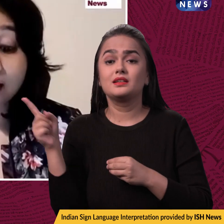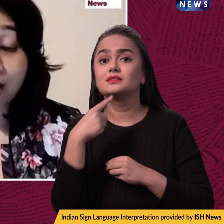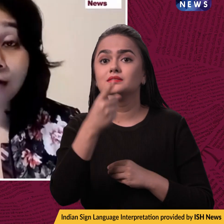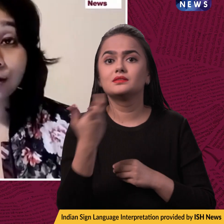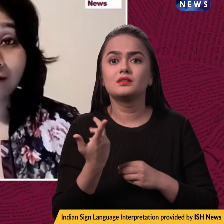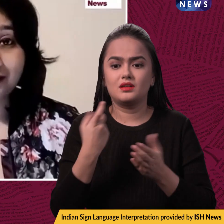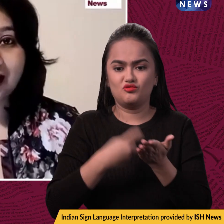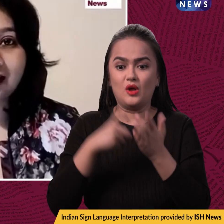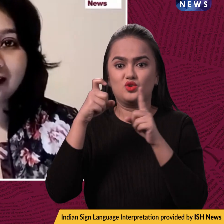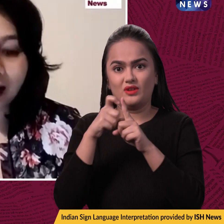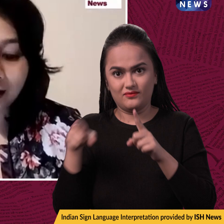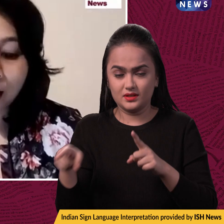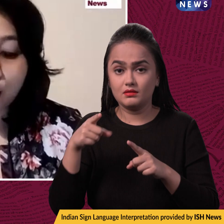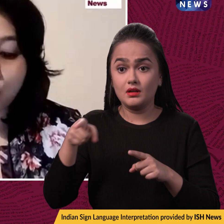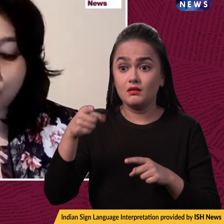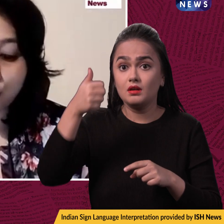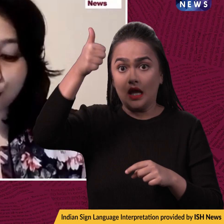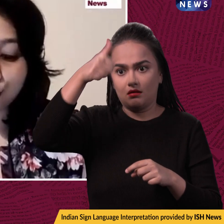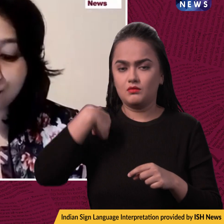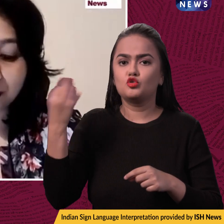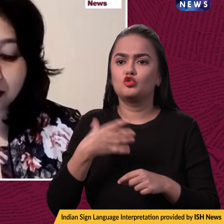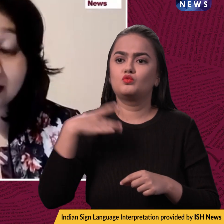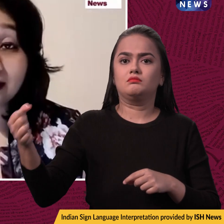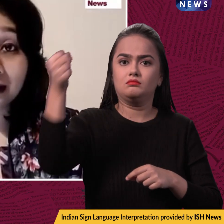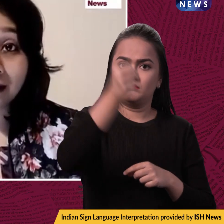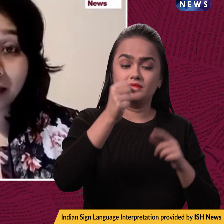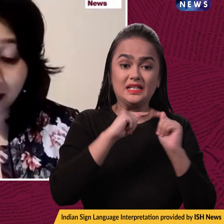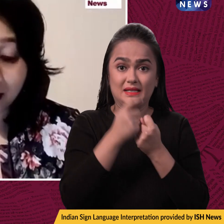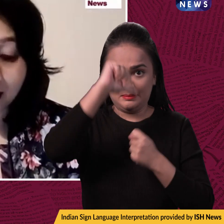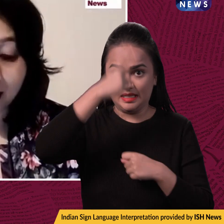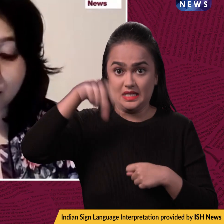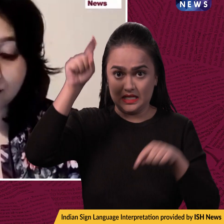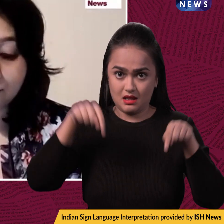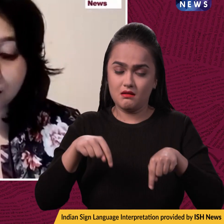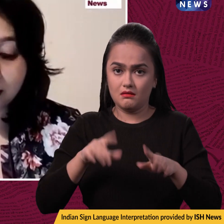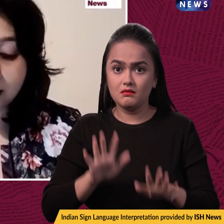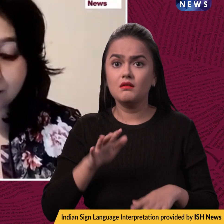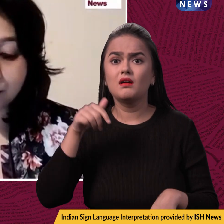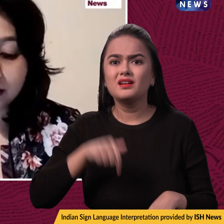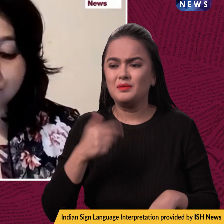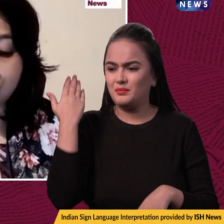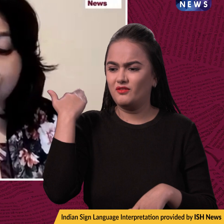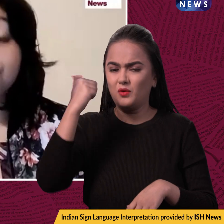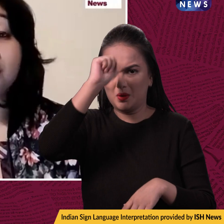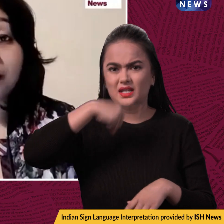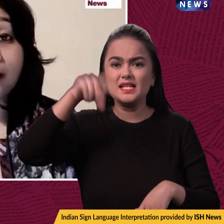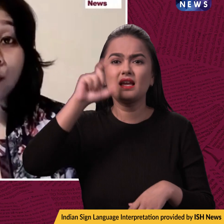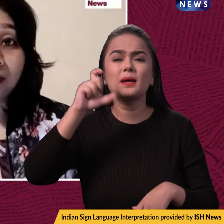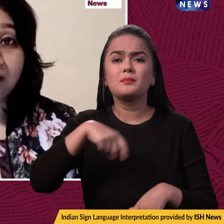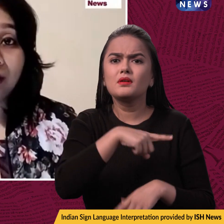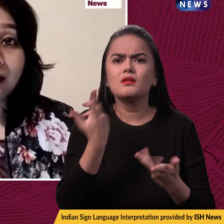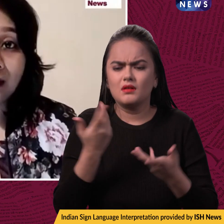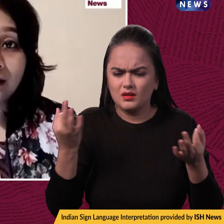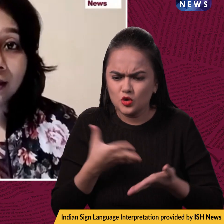appointed Rahul Dravid as the head or coach of Team India's senior men. Now, the former Indian captain will take charge from the upcoming